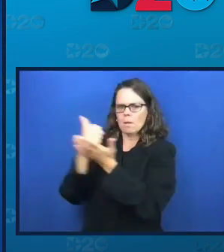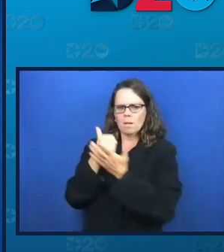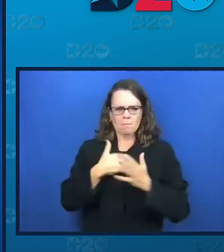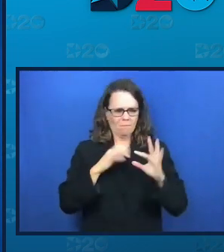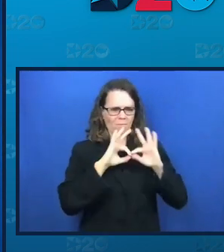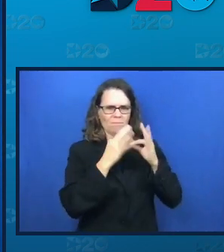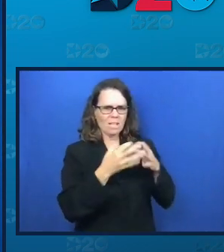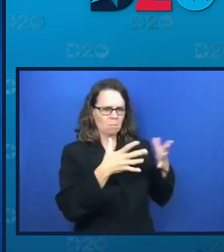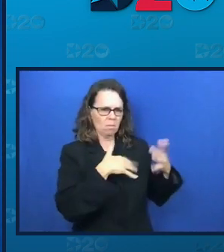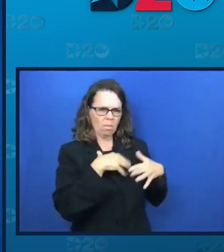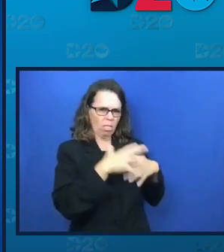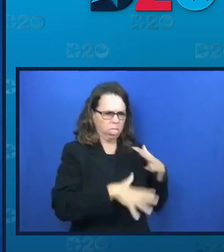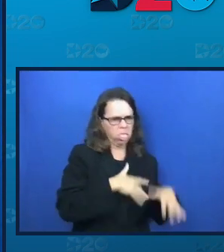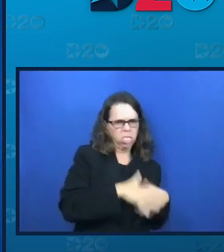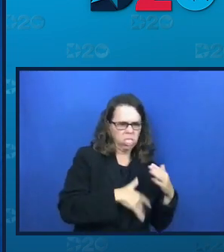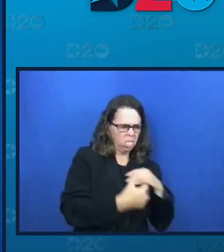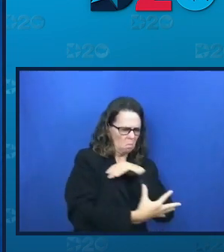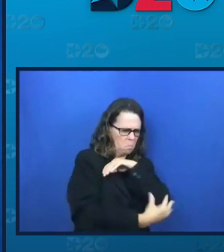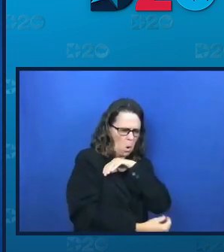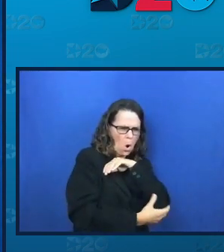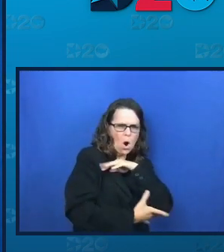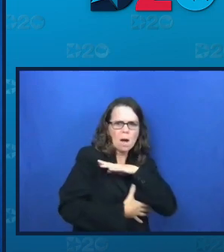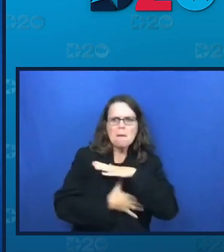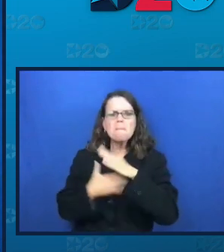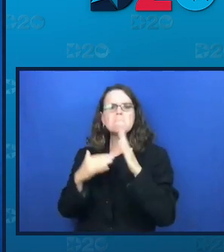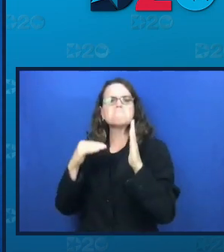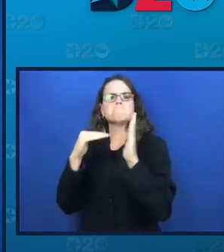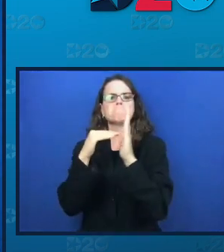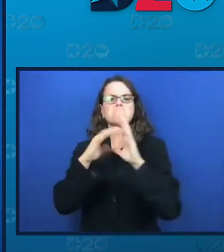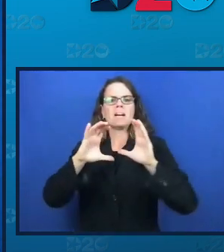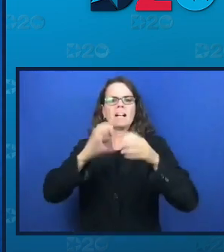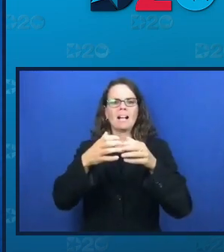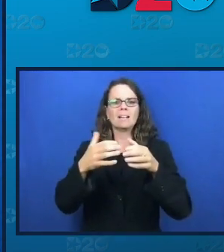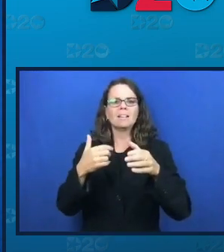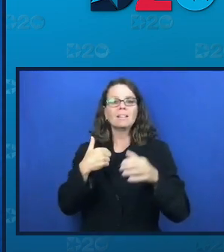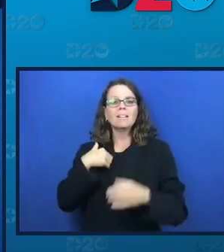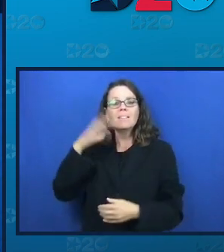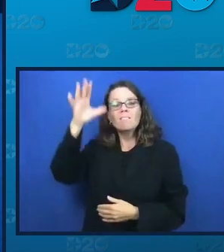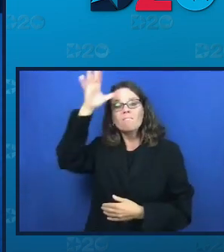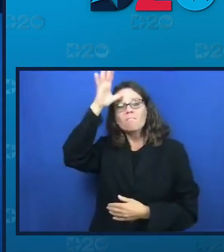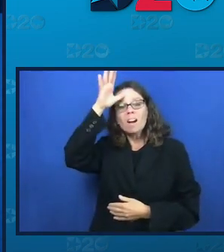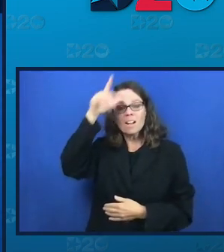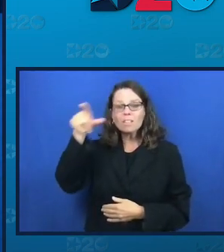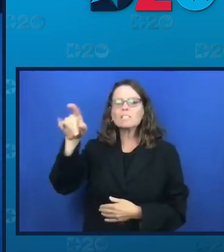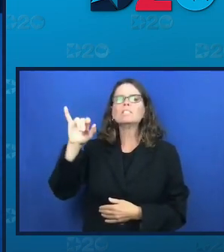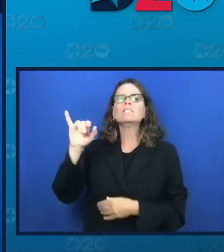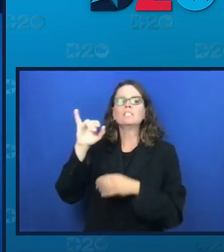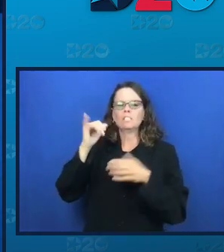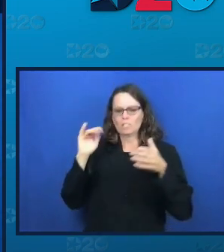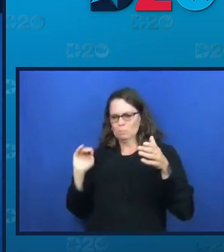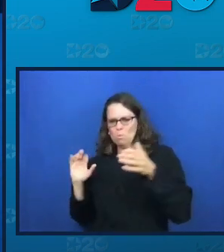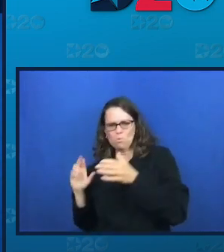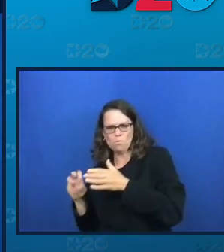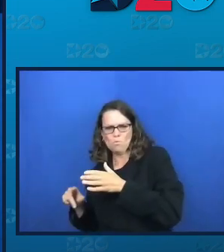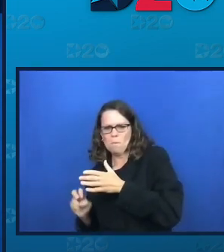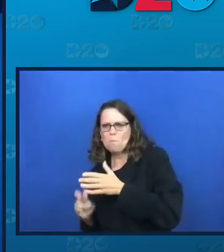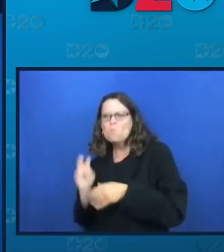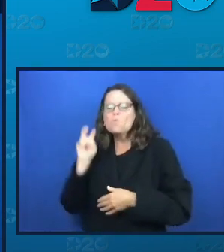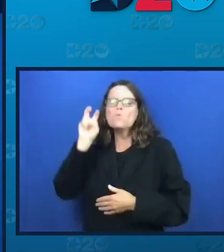Jim Crow South for Detroit, joined the UAW, and got a job on the assembly lines during World War